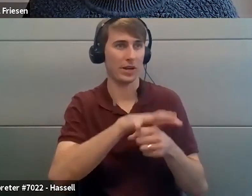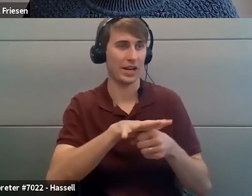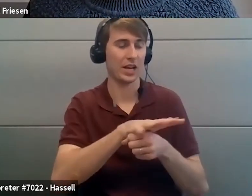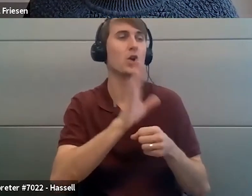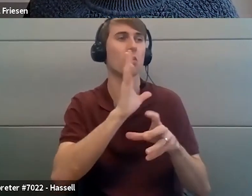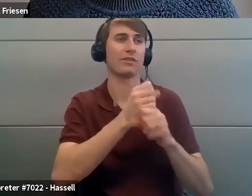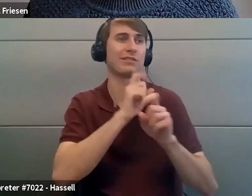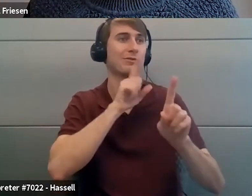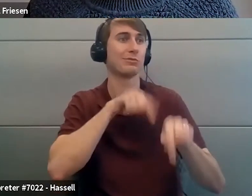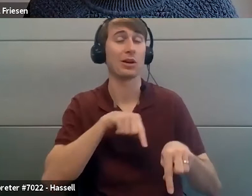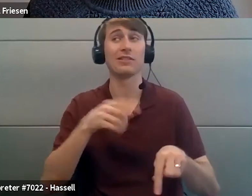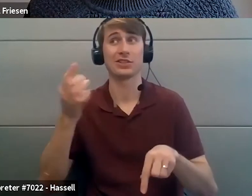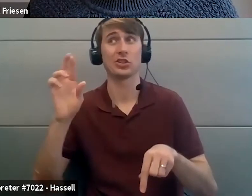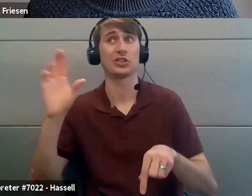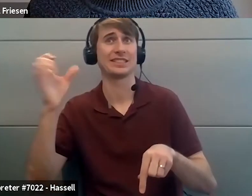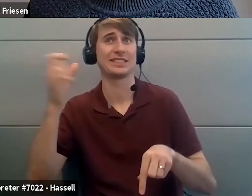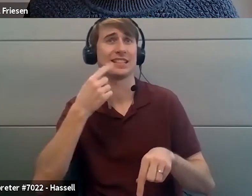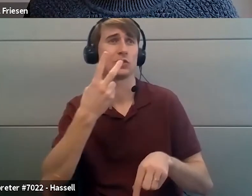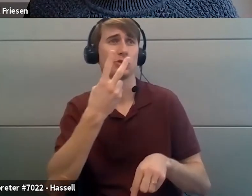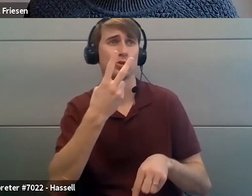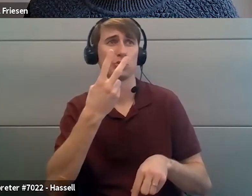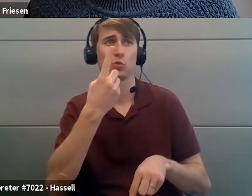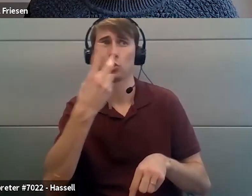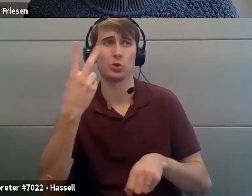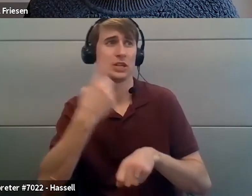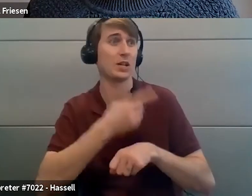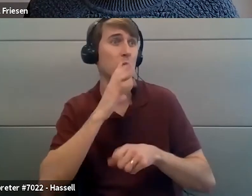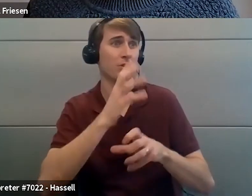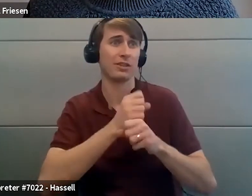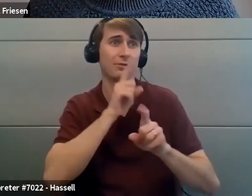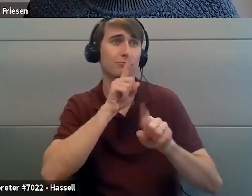was noting, very quickly within 2 days or so.